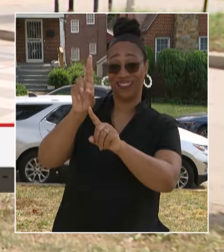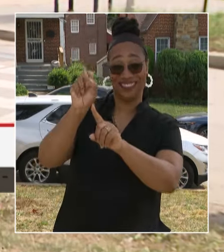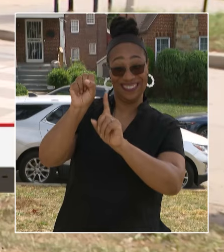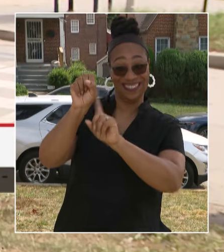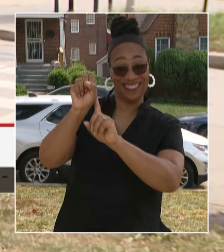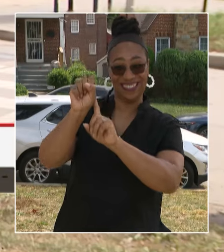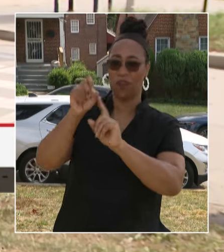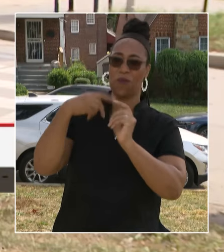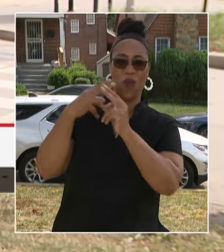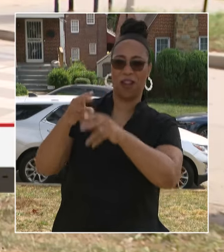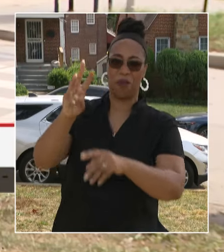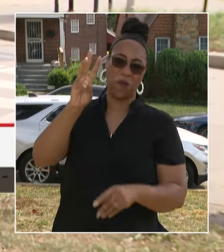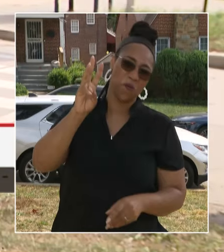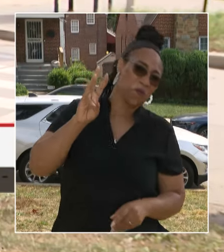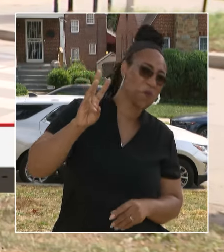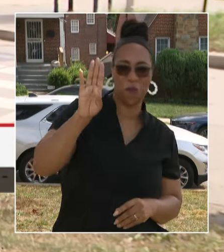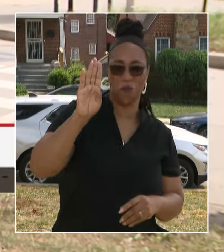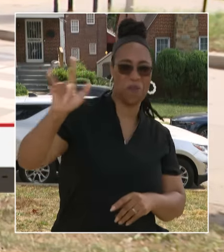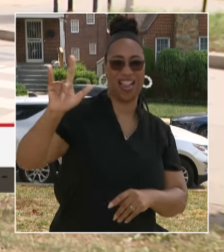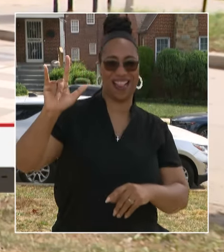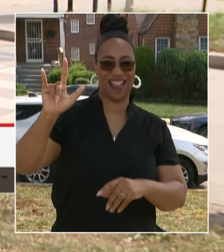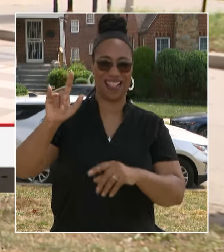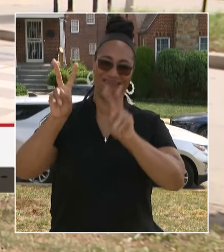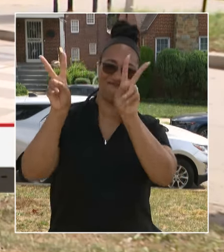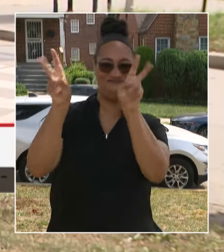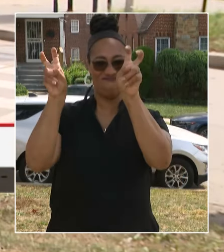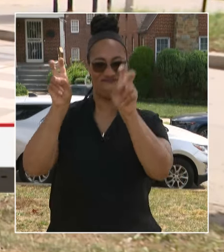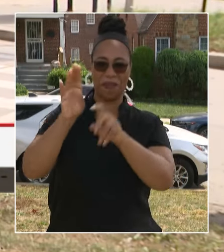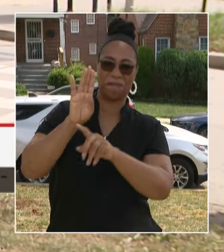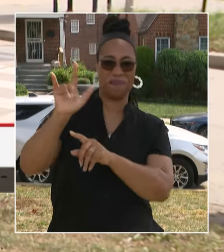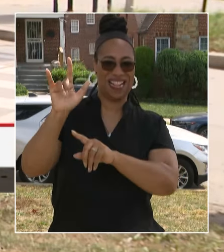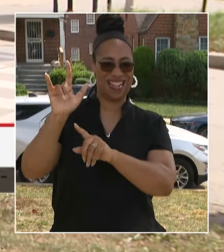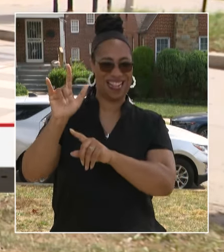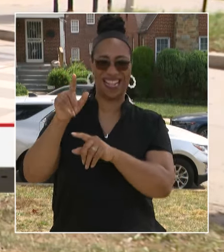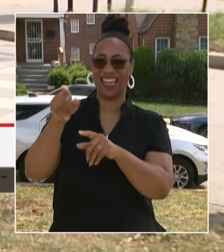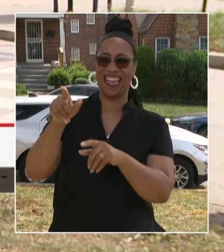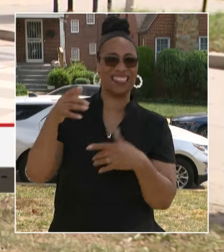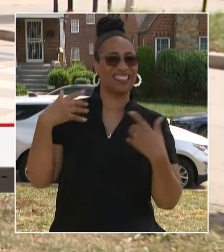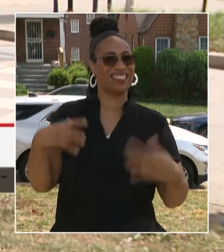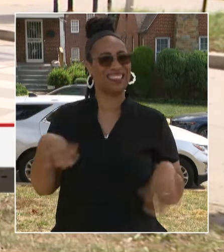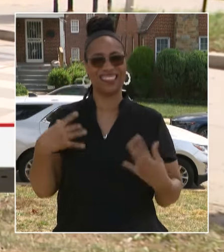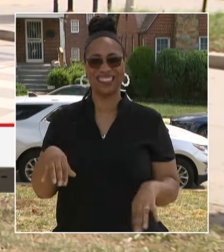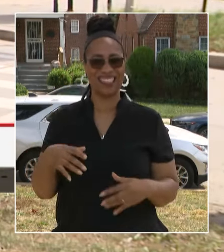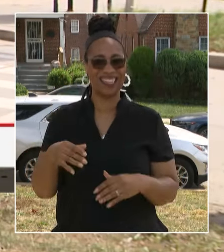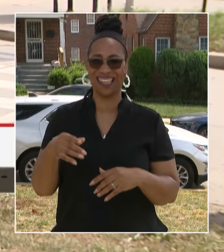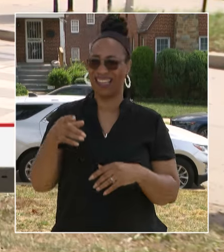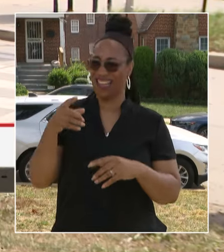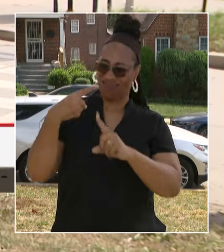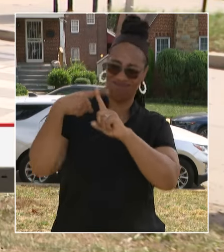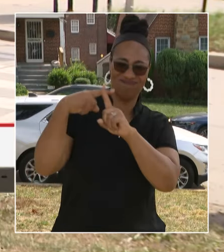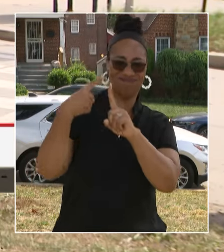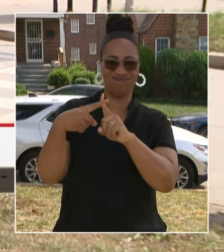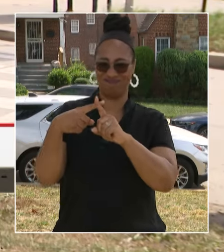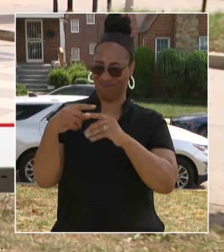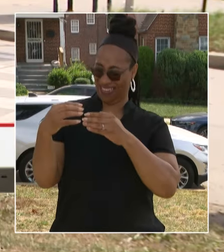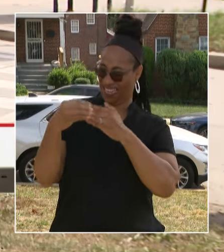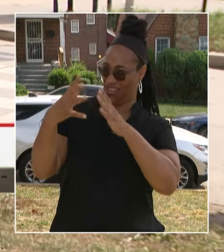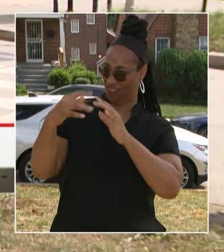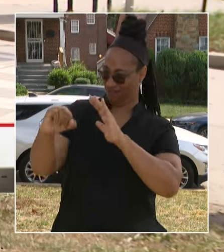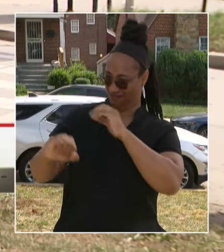a leader that made us all feel good about being Ward 5 residents. And so I want to say thank you,